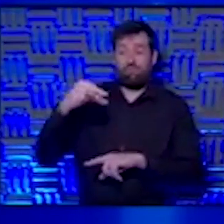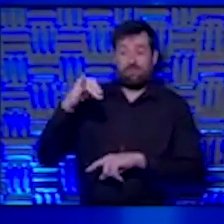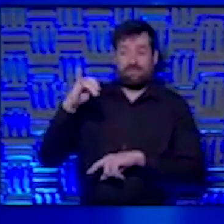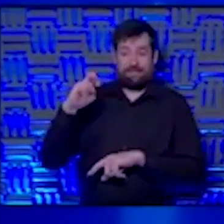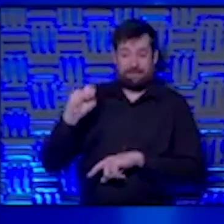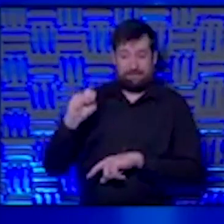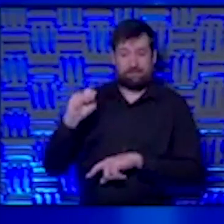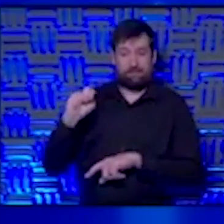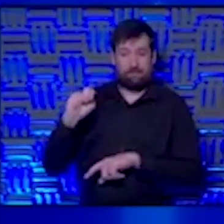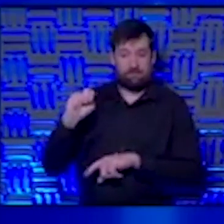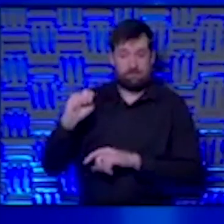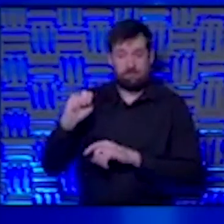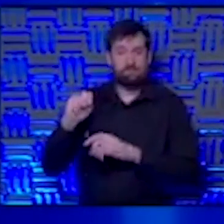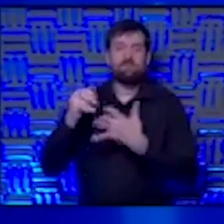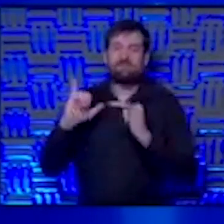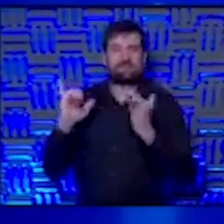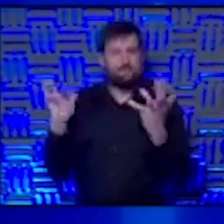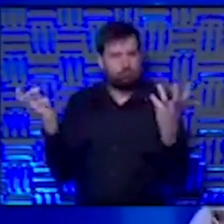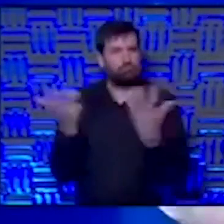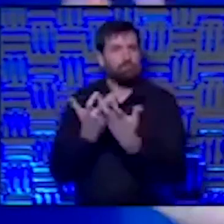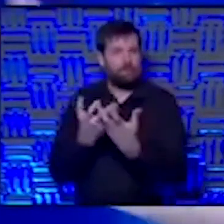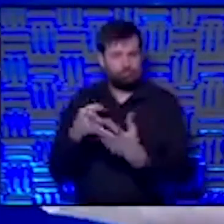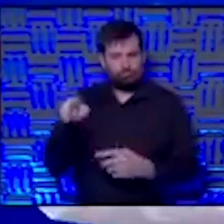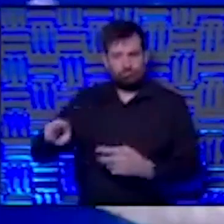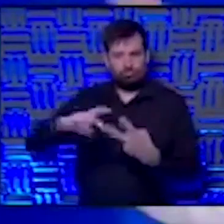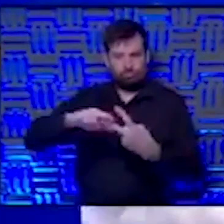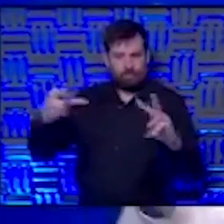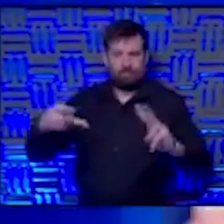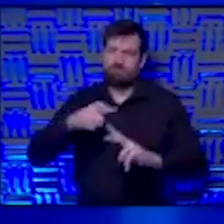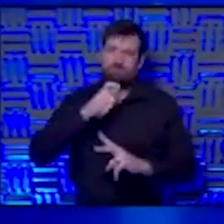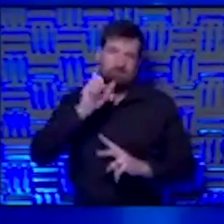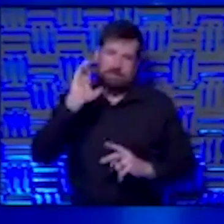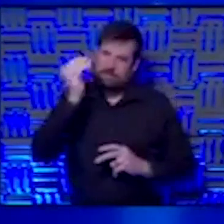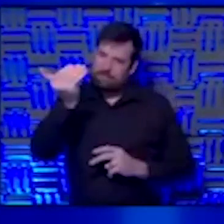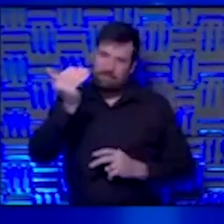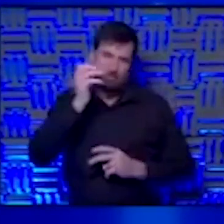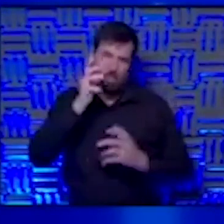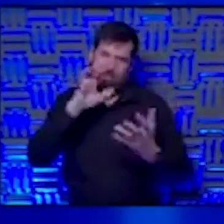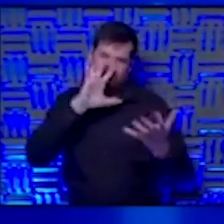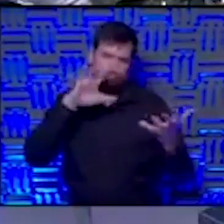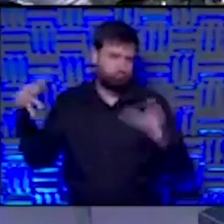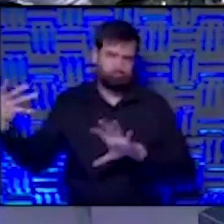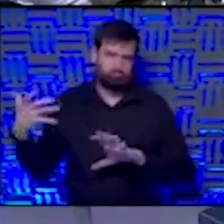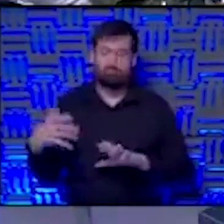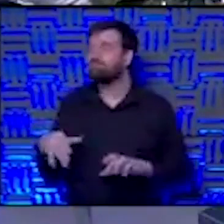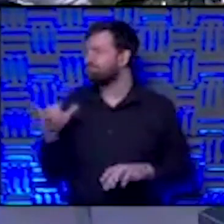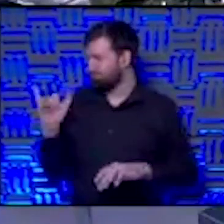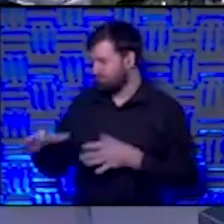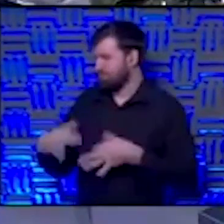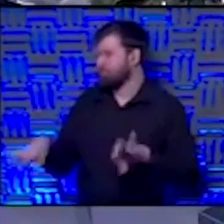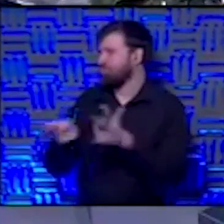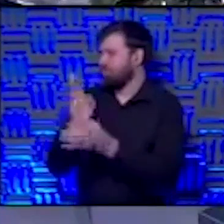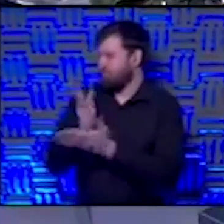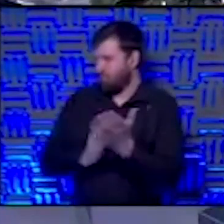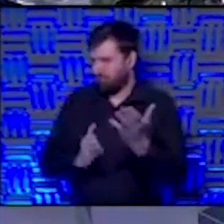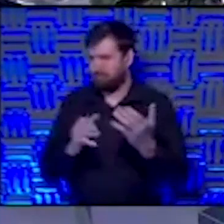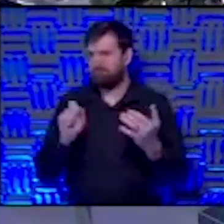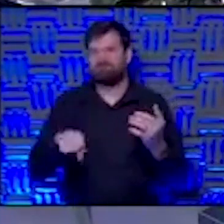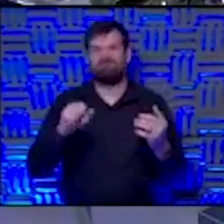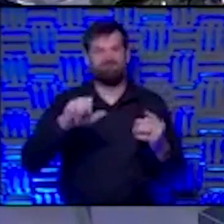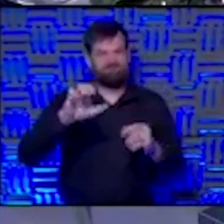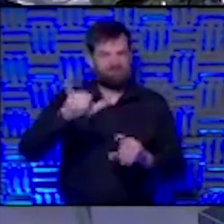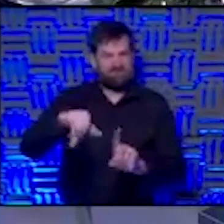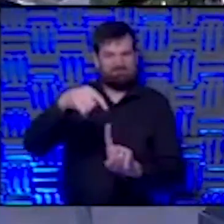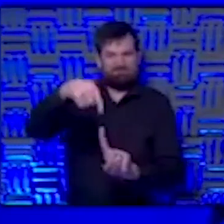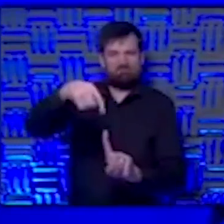with antibody production still were intact. And so it doesn't seem like those are going to shift for us. Yeah, and that's going to be the important thing. You know, it is this